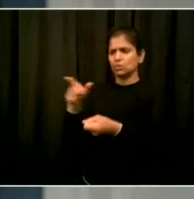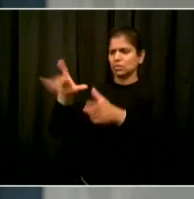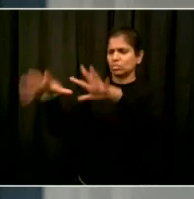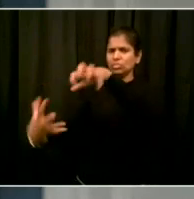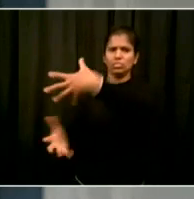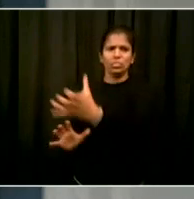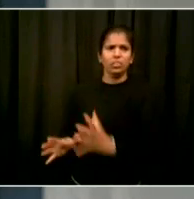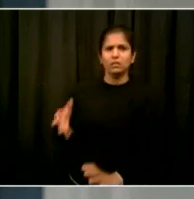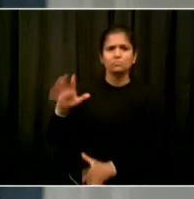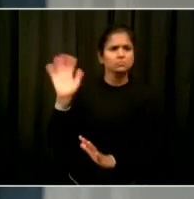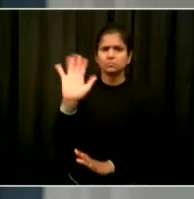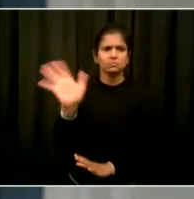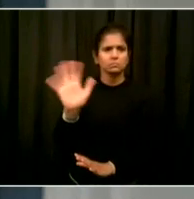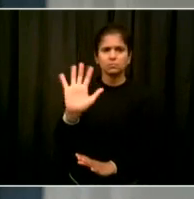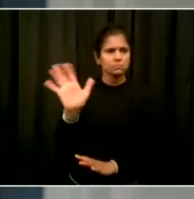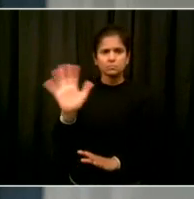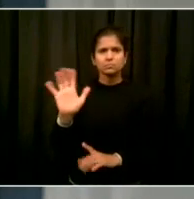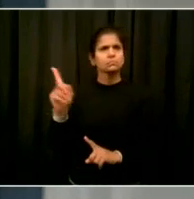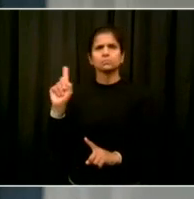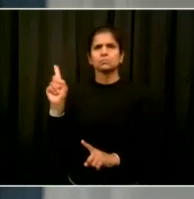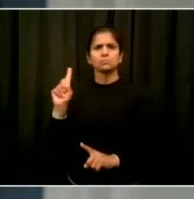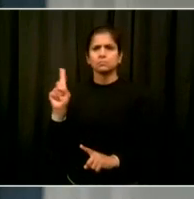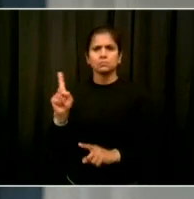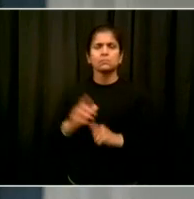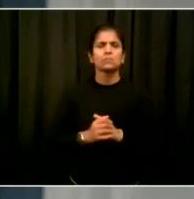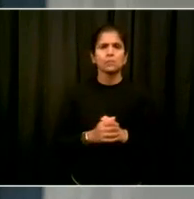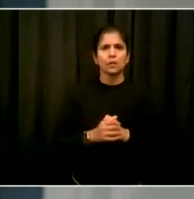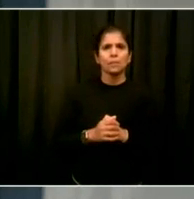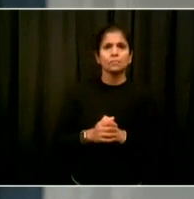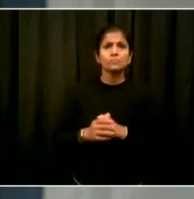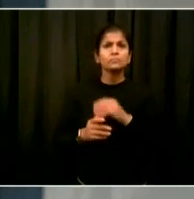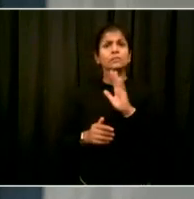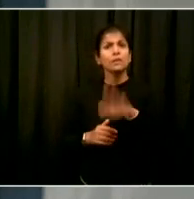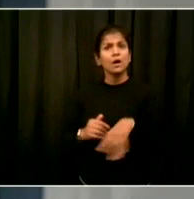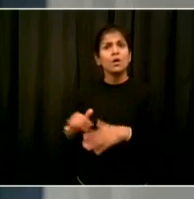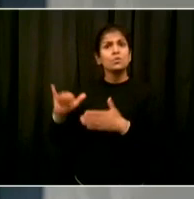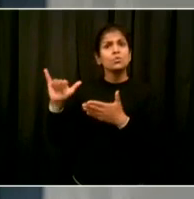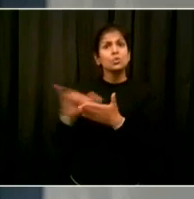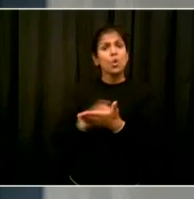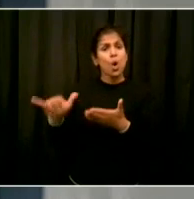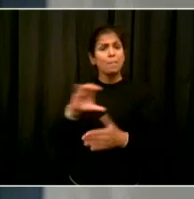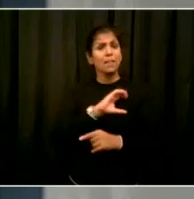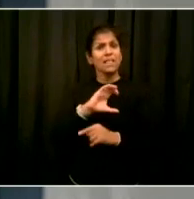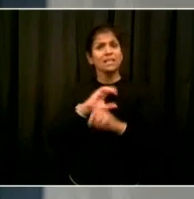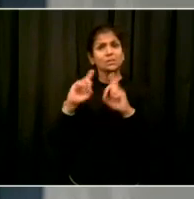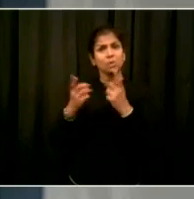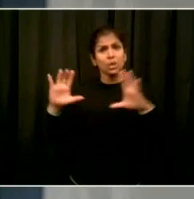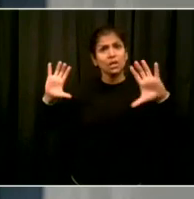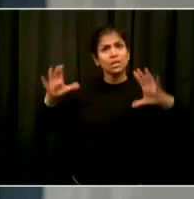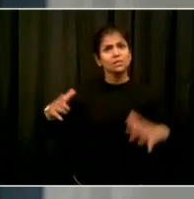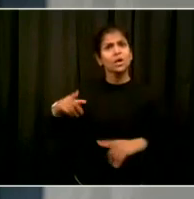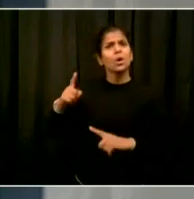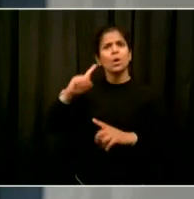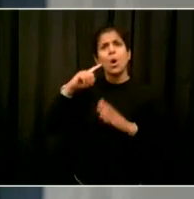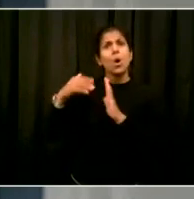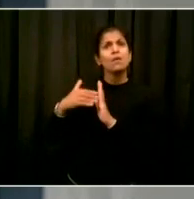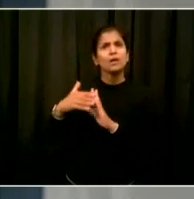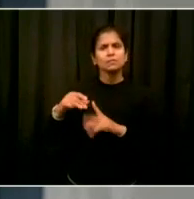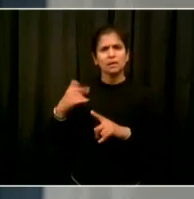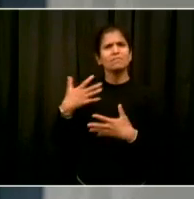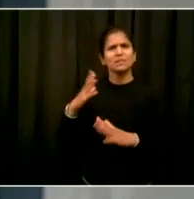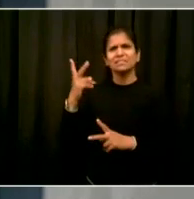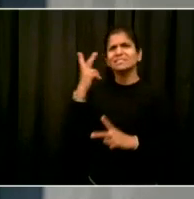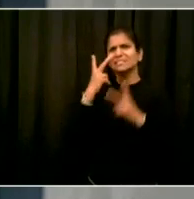weather the storm, trust me, and we'll get through this. This too shall pass, and it'll be on a more positive note. It'll be a